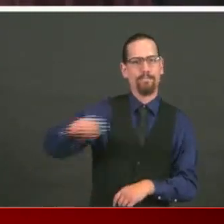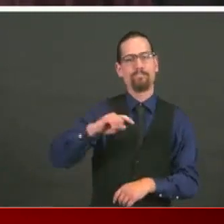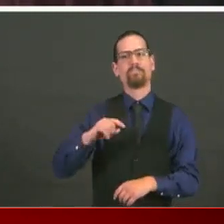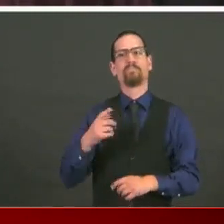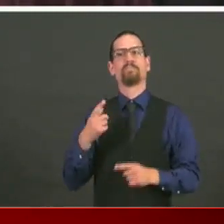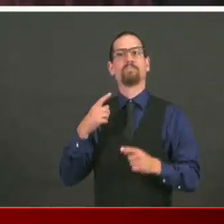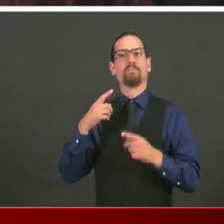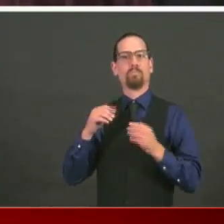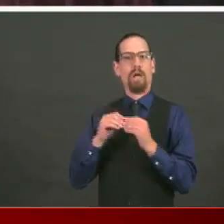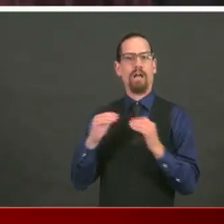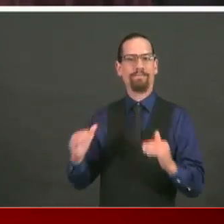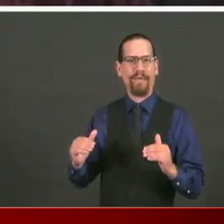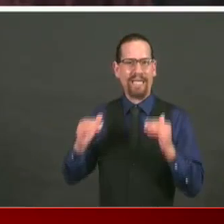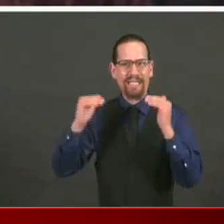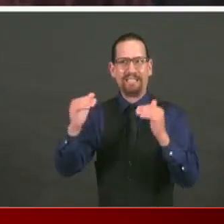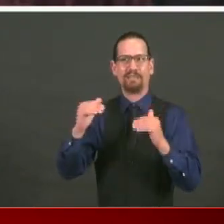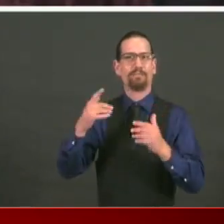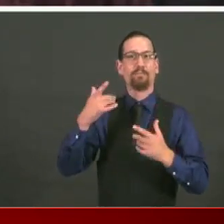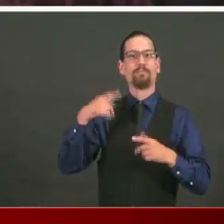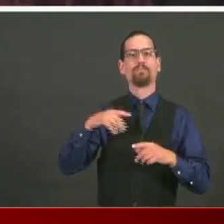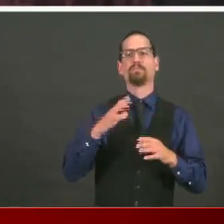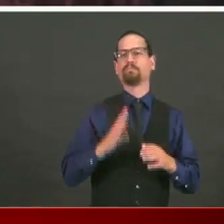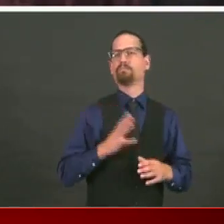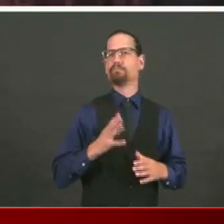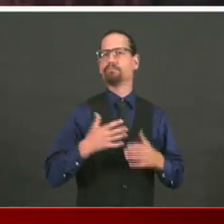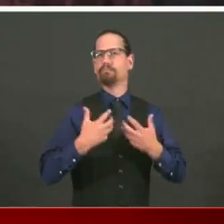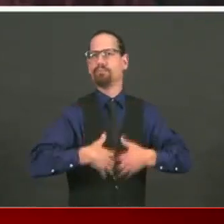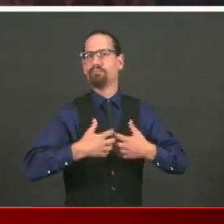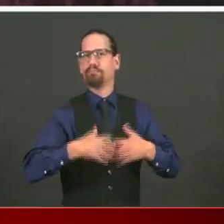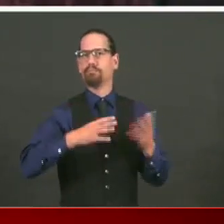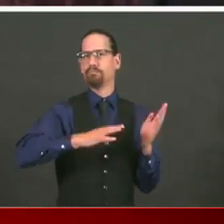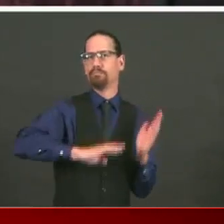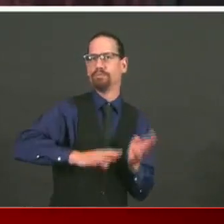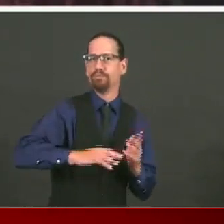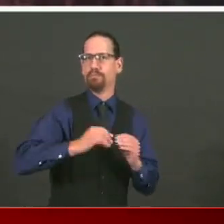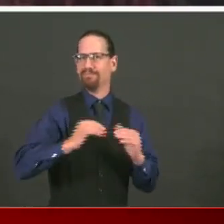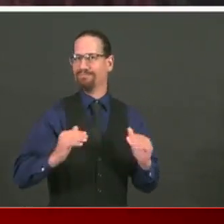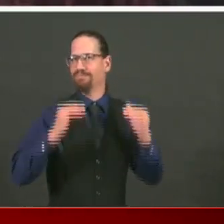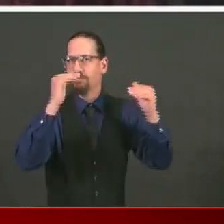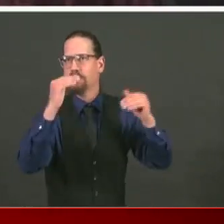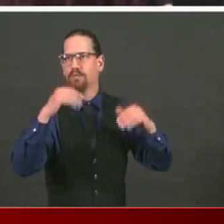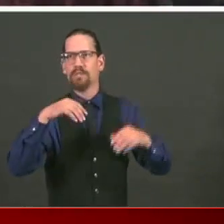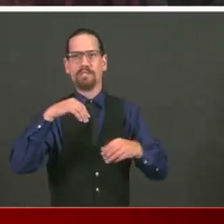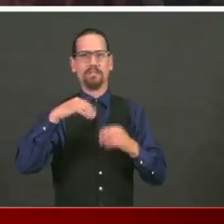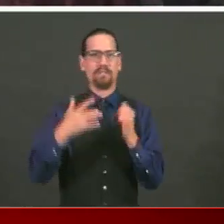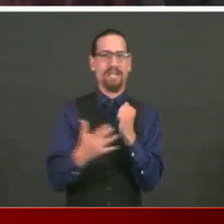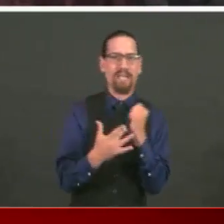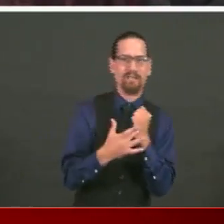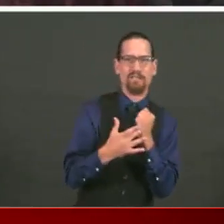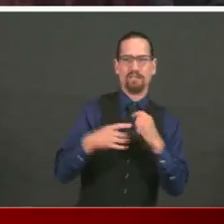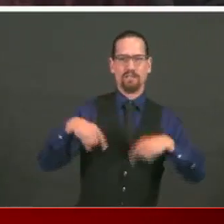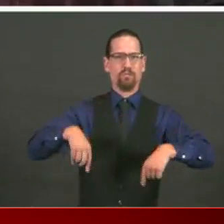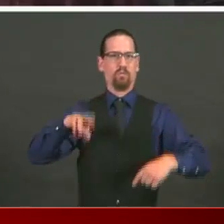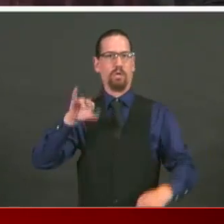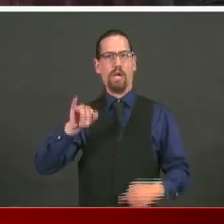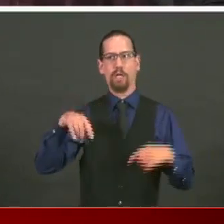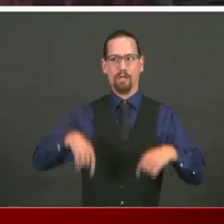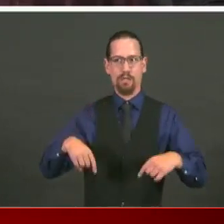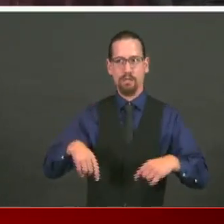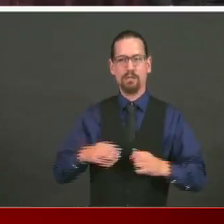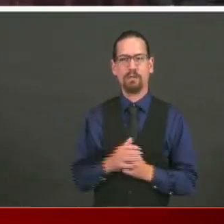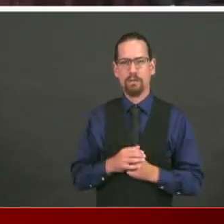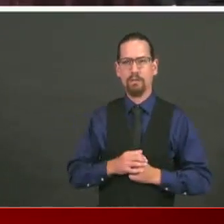manufacturing. You talk about the Rhode Island Promise Program, the free tuition program at CCRI, which has been very